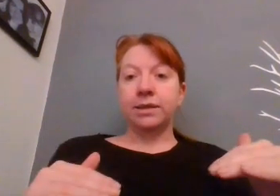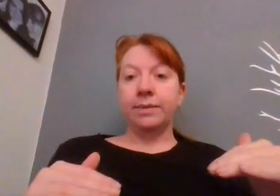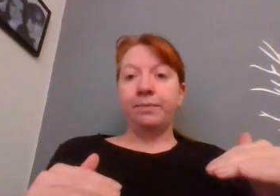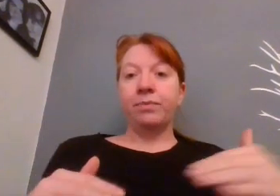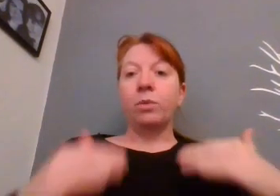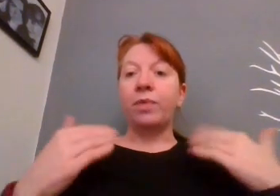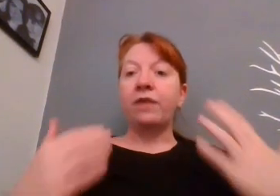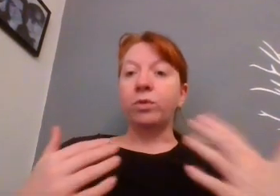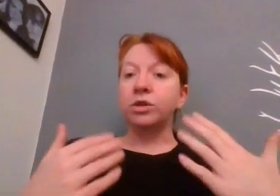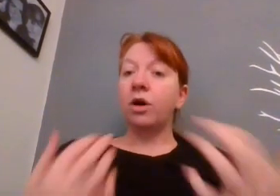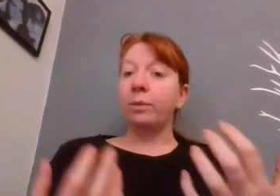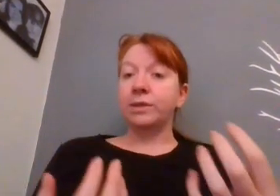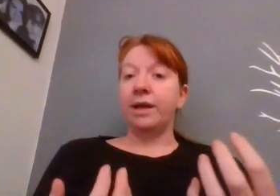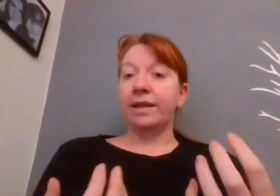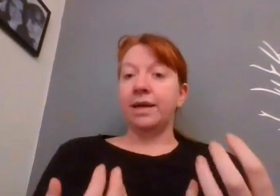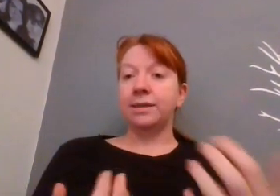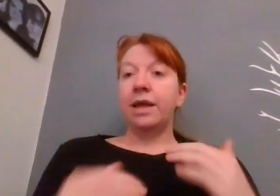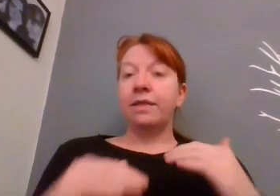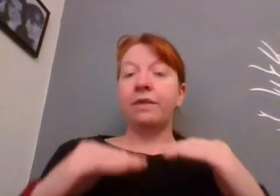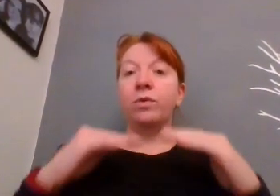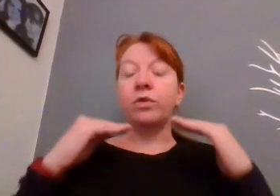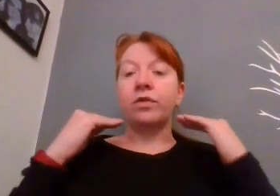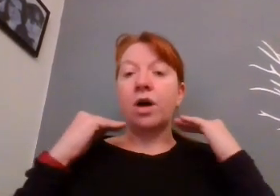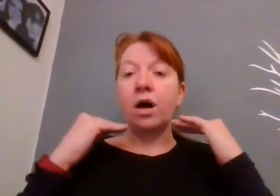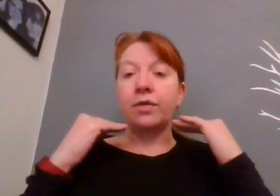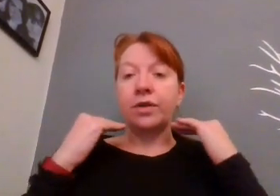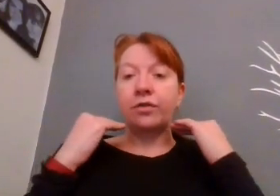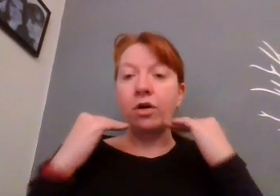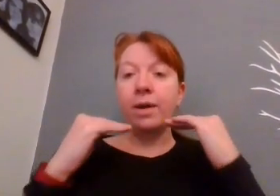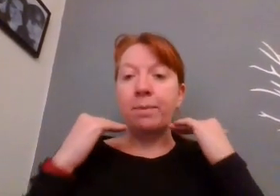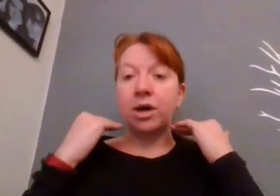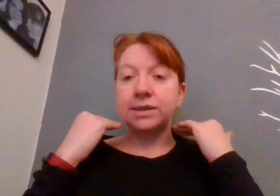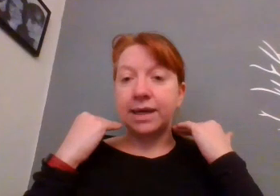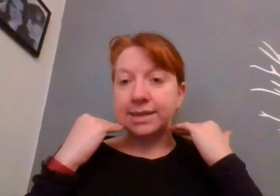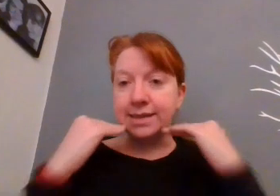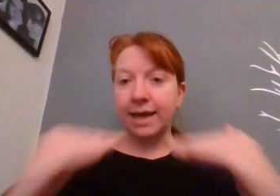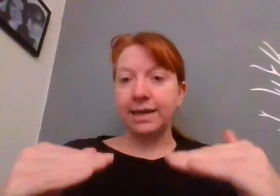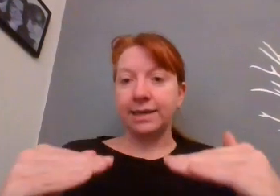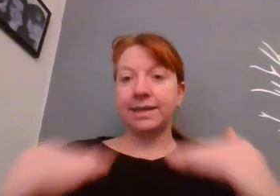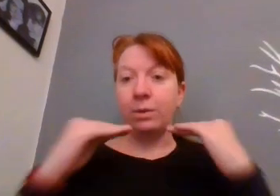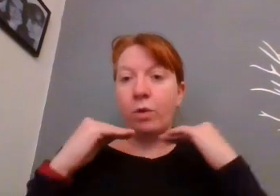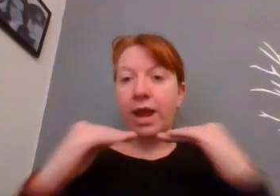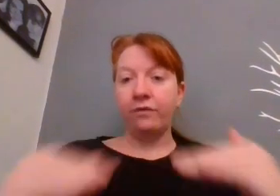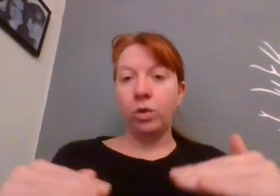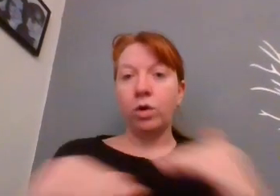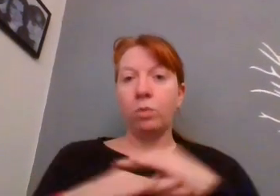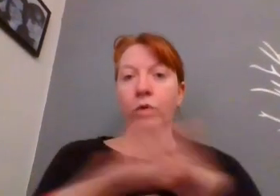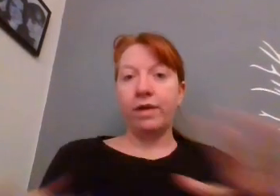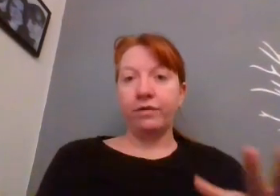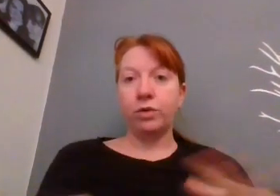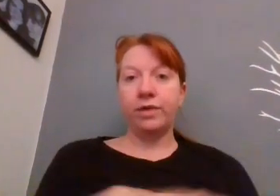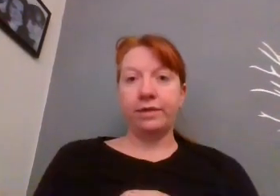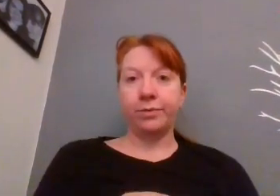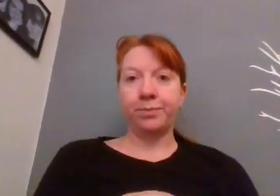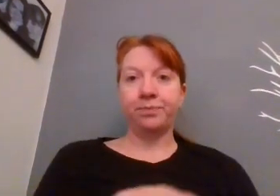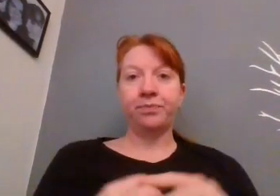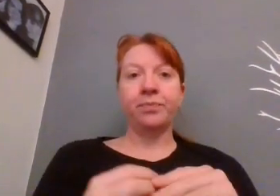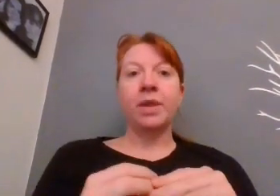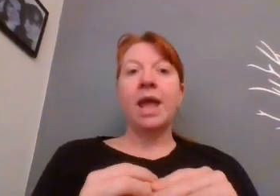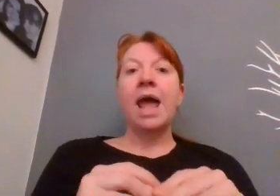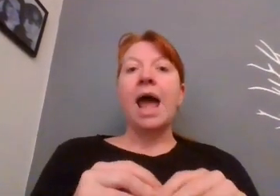height. They thought time was like that. They thought that the time passed exactly the same wherever you are and whatever you